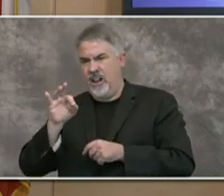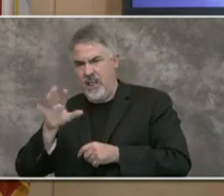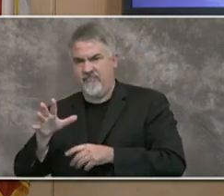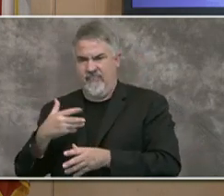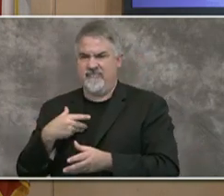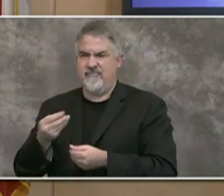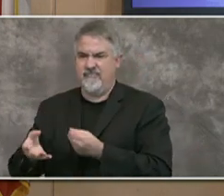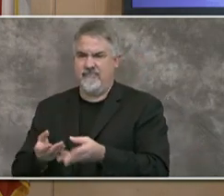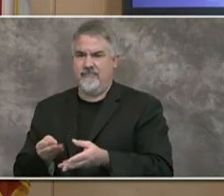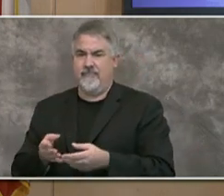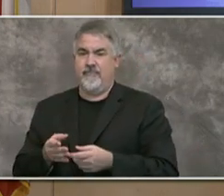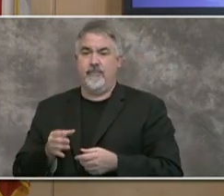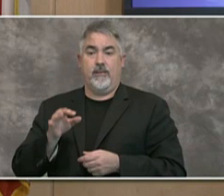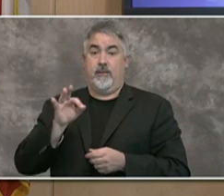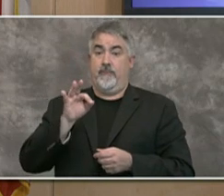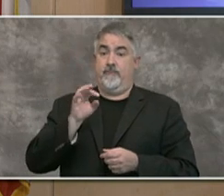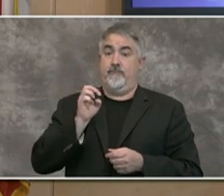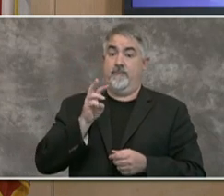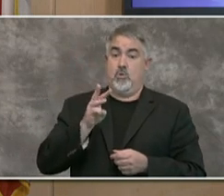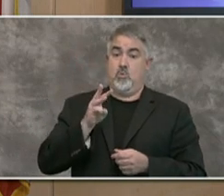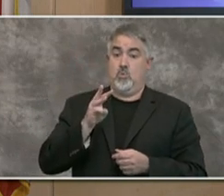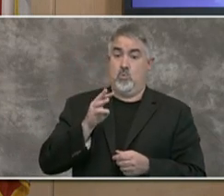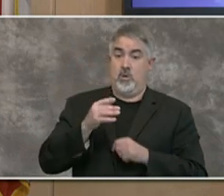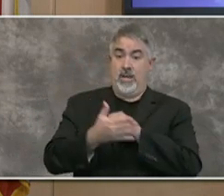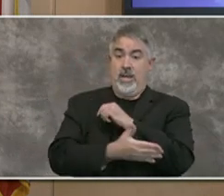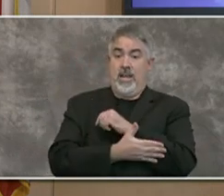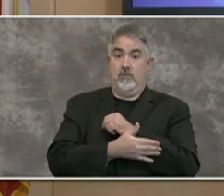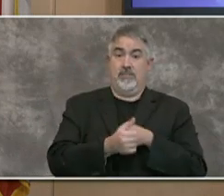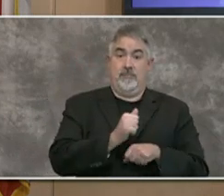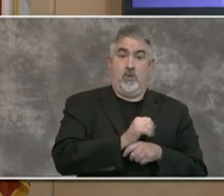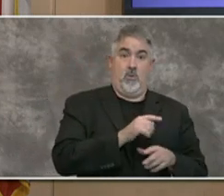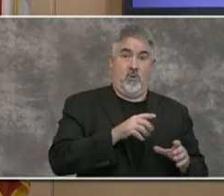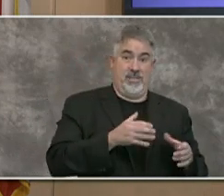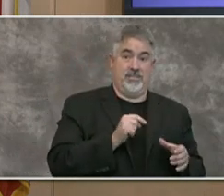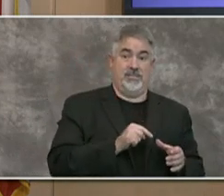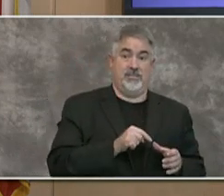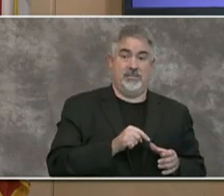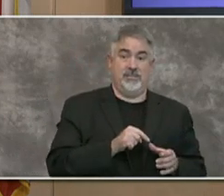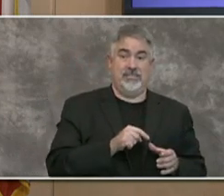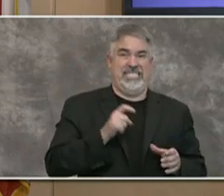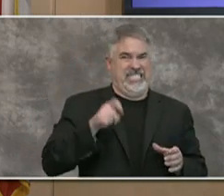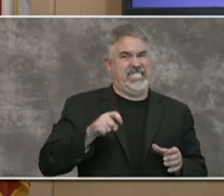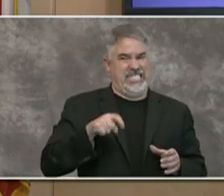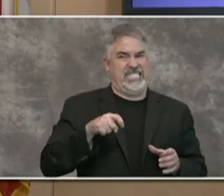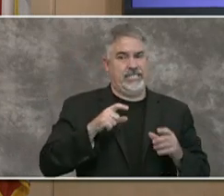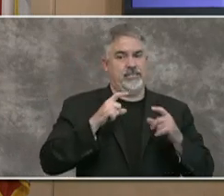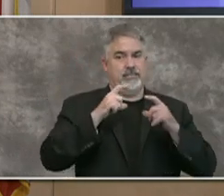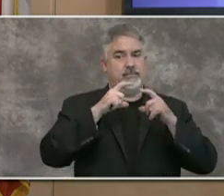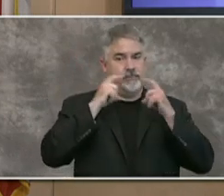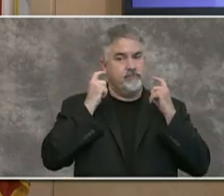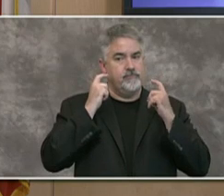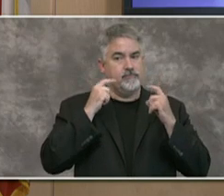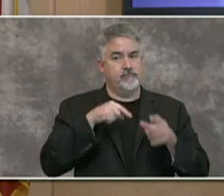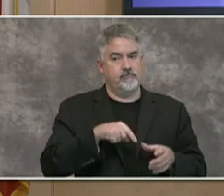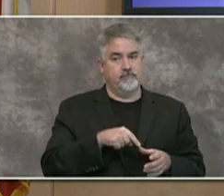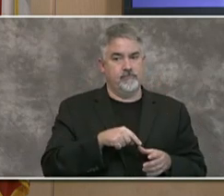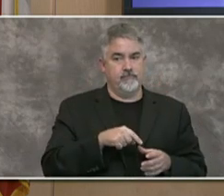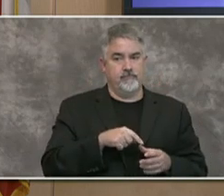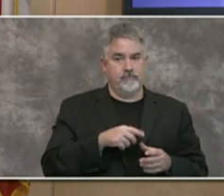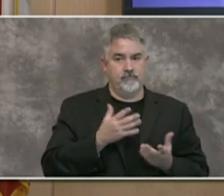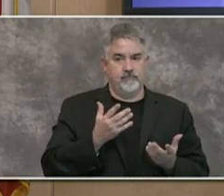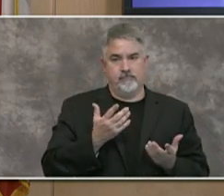few individuals in the county employ who actually have that need. There are others who may simply